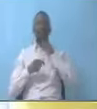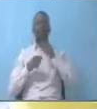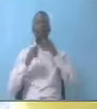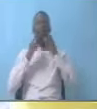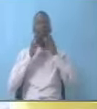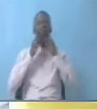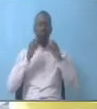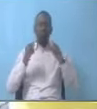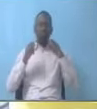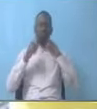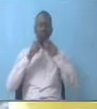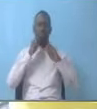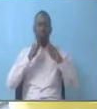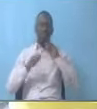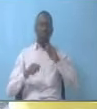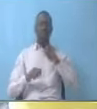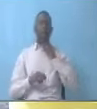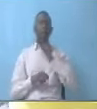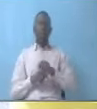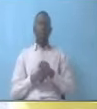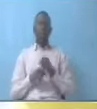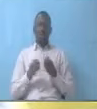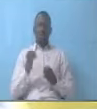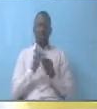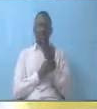He developed the philosophy of existentialism.